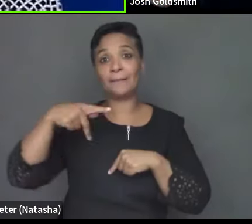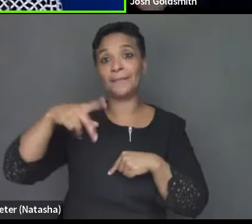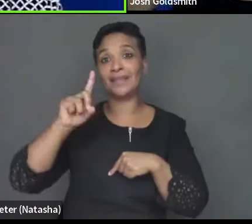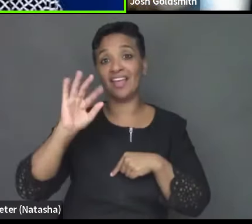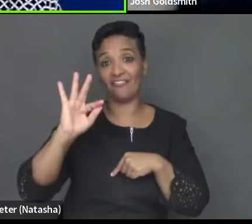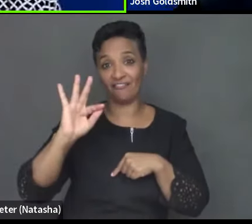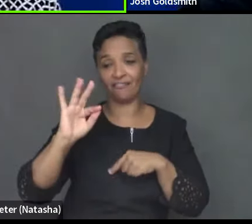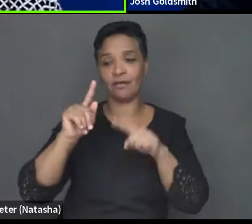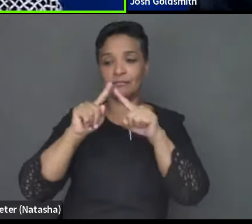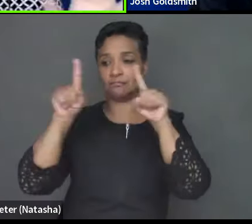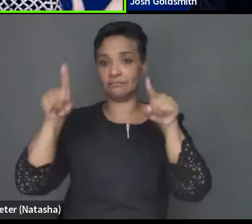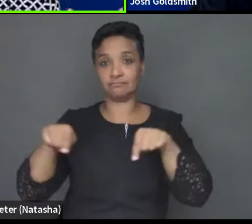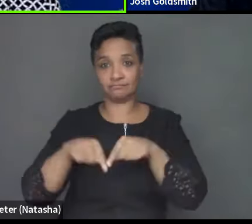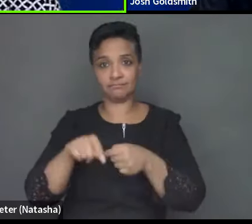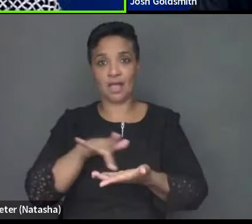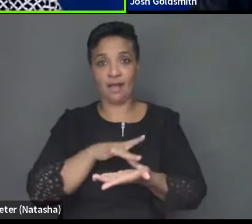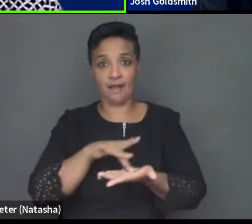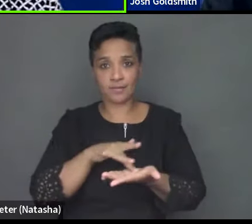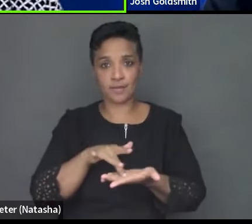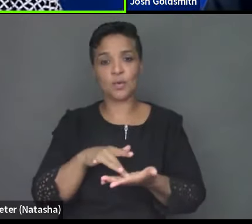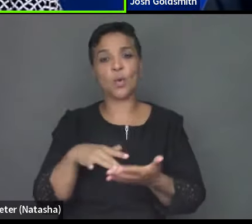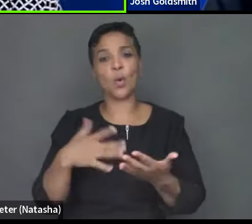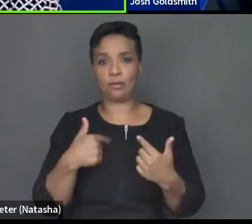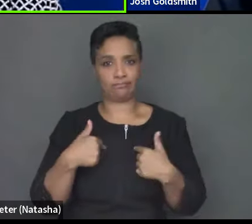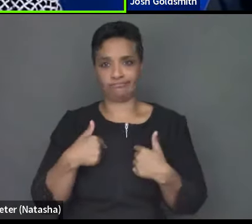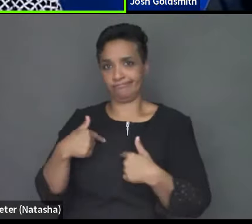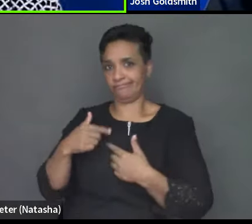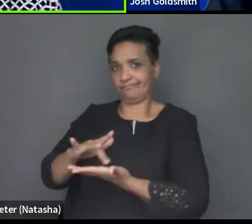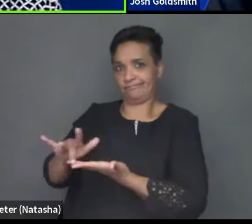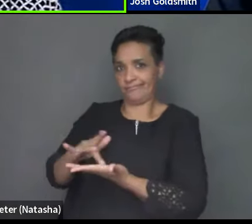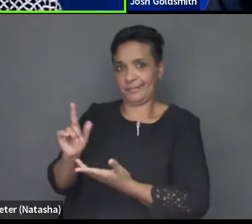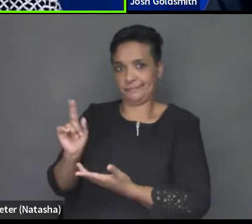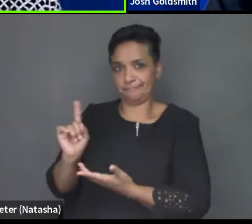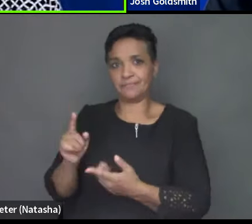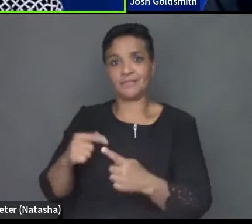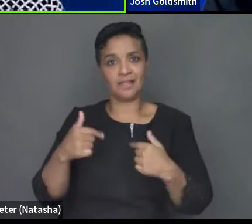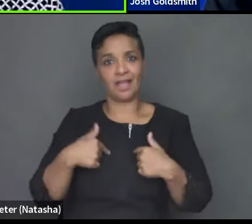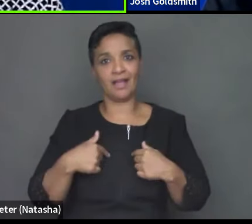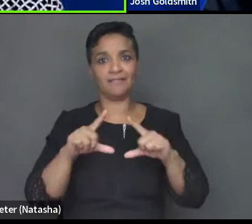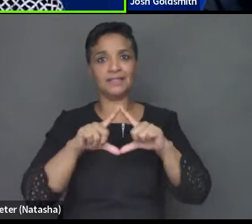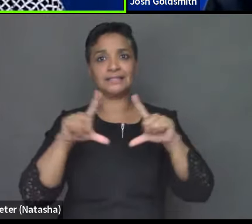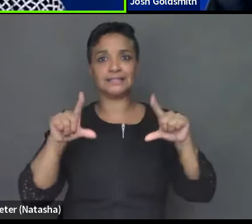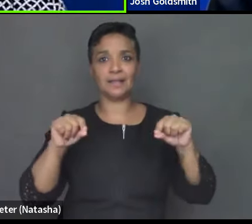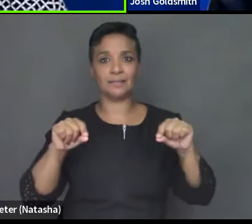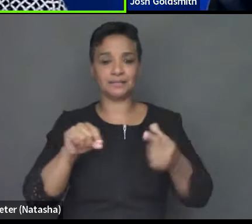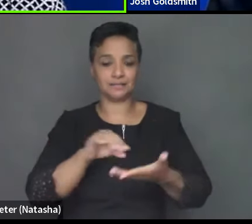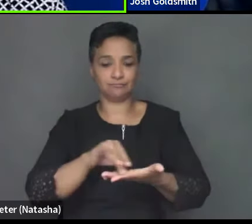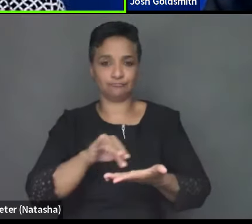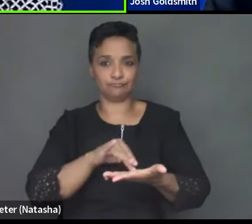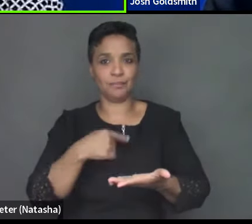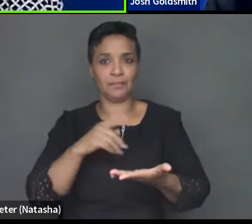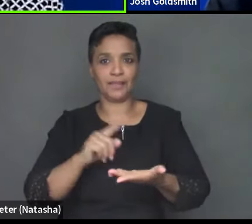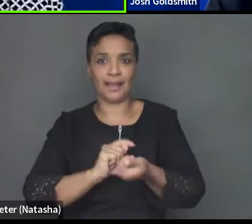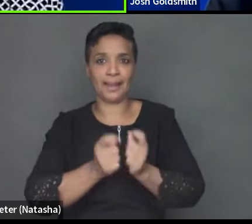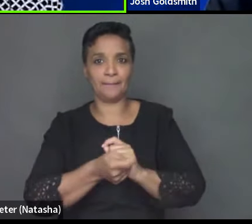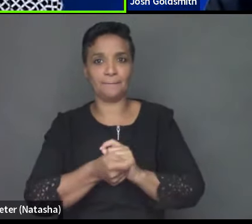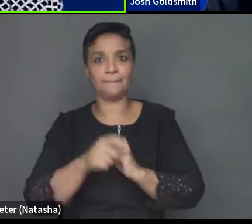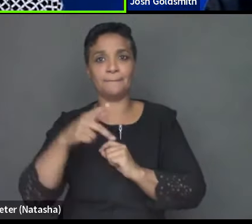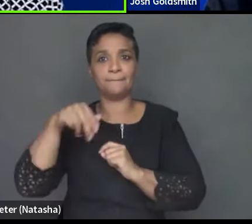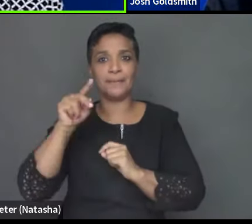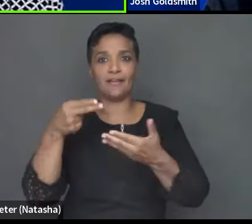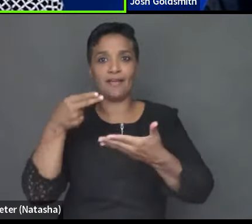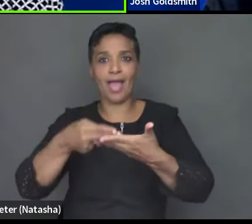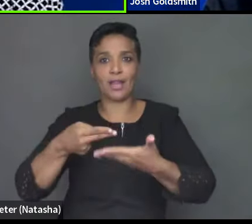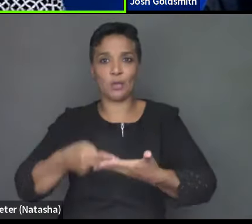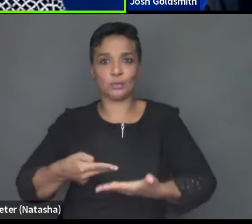or you have, I'm not an iPad person, but I also have a tablet that I use to annotate PDFs. So make sure that you load your PDF